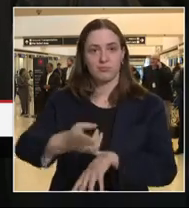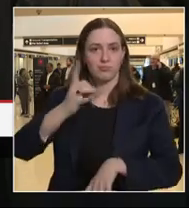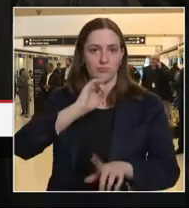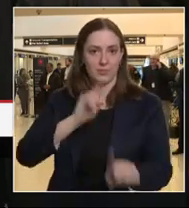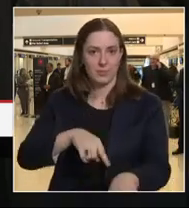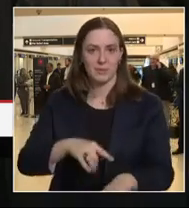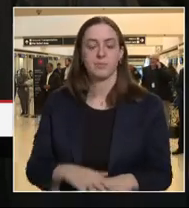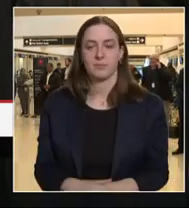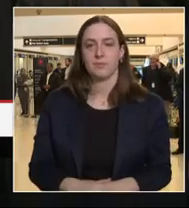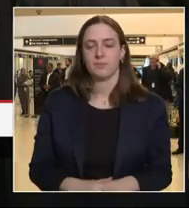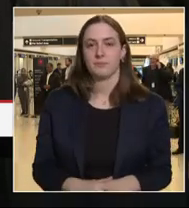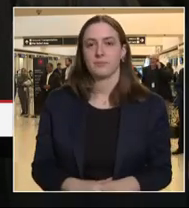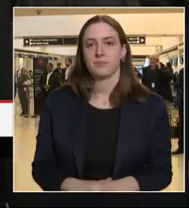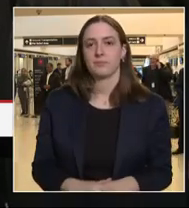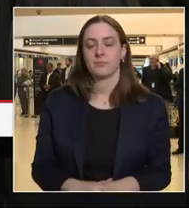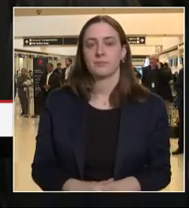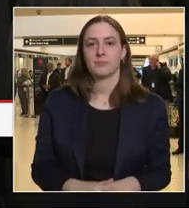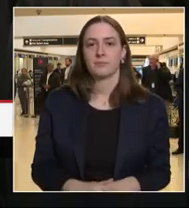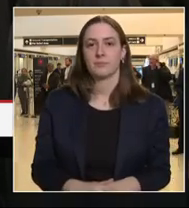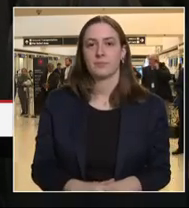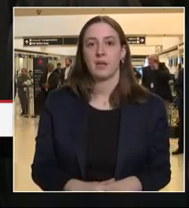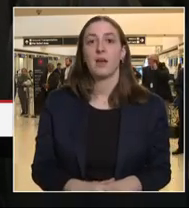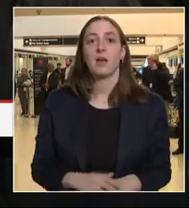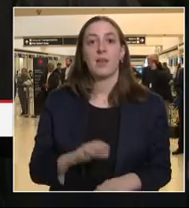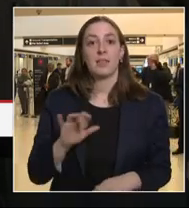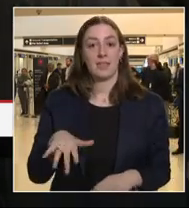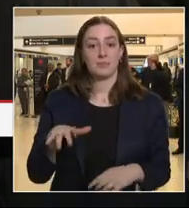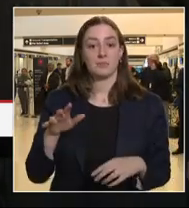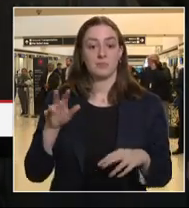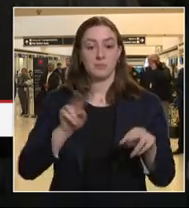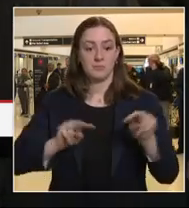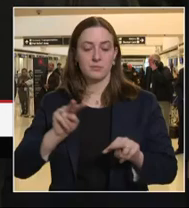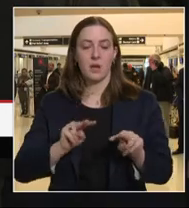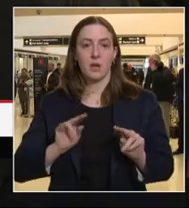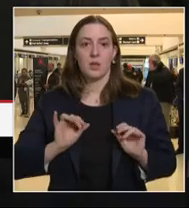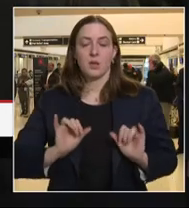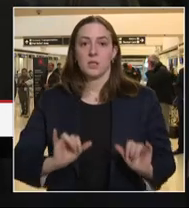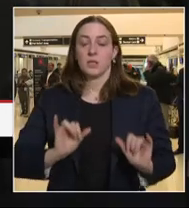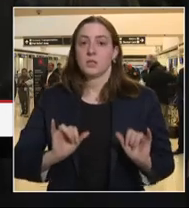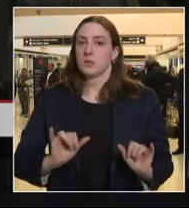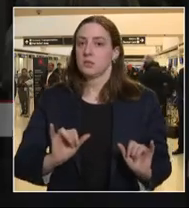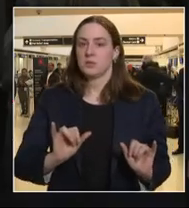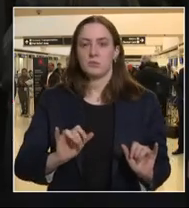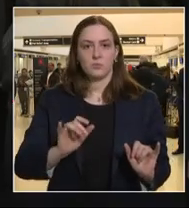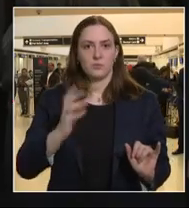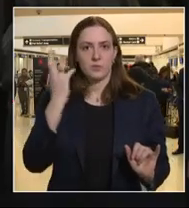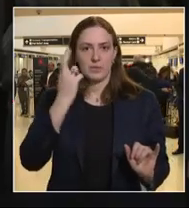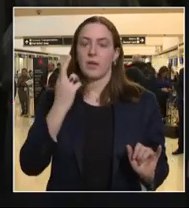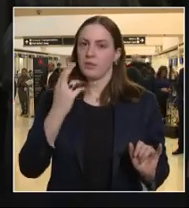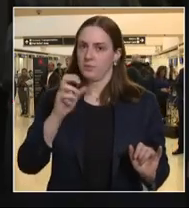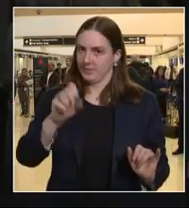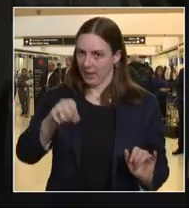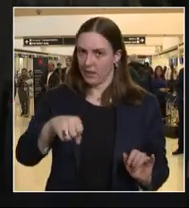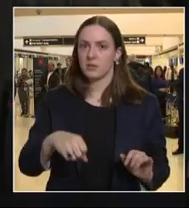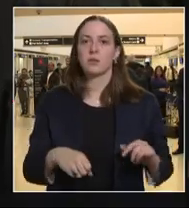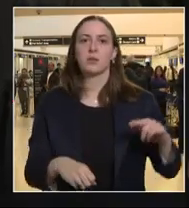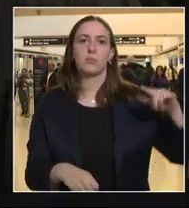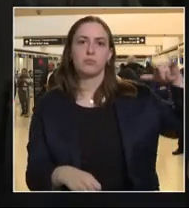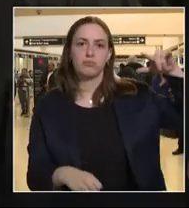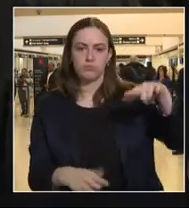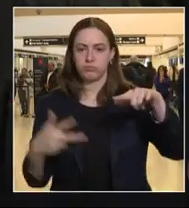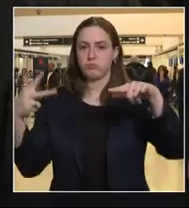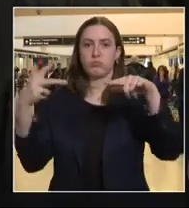call escalated. It became apparent, the responders realized that they had a plane crash